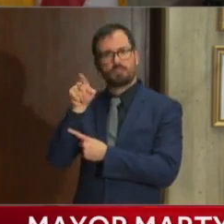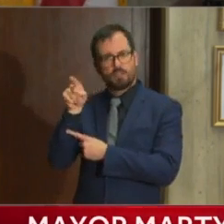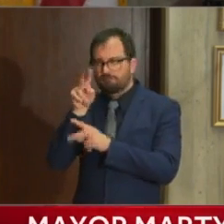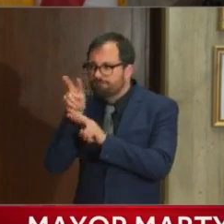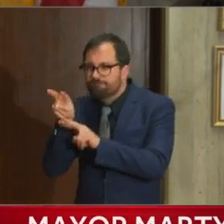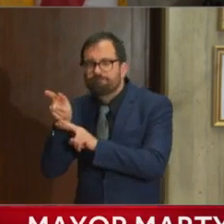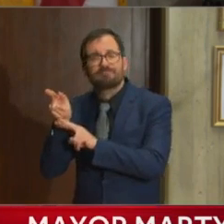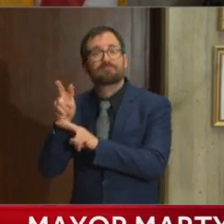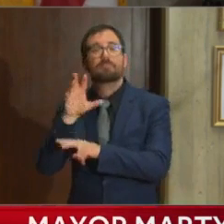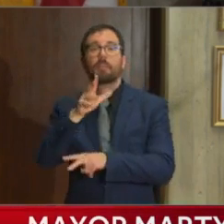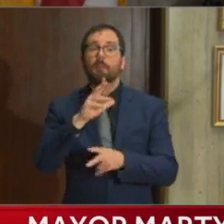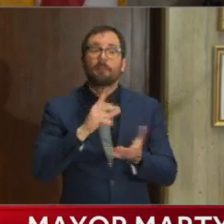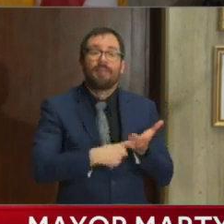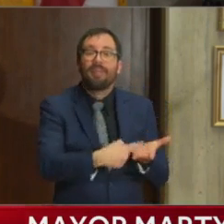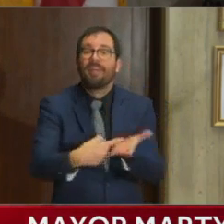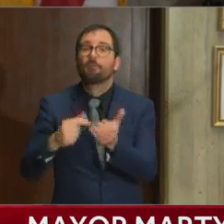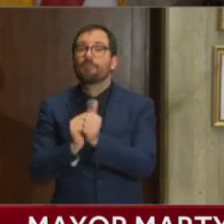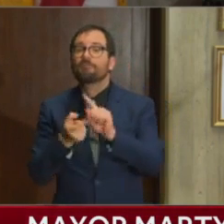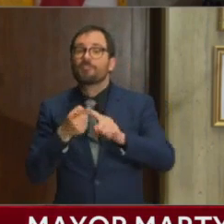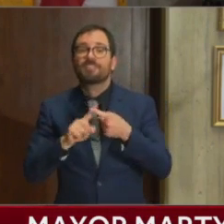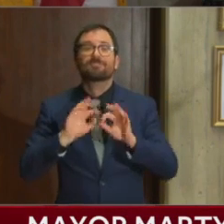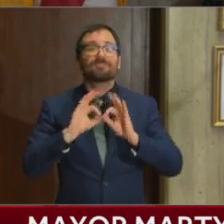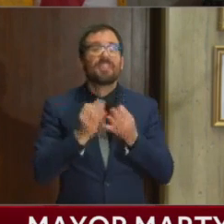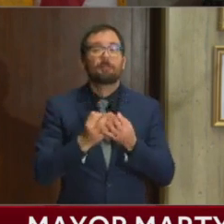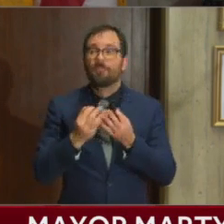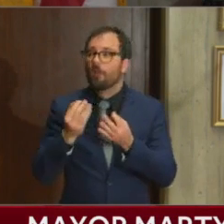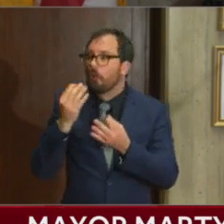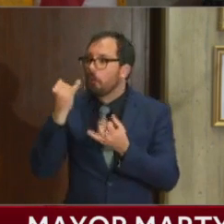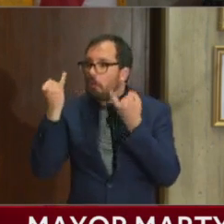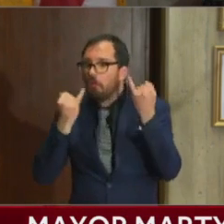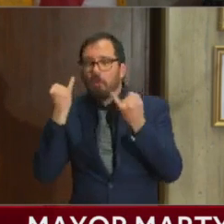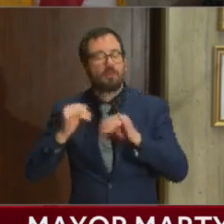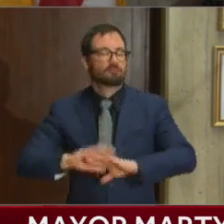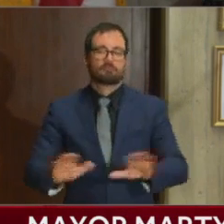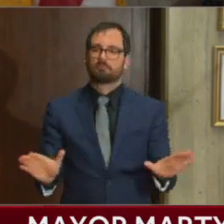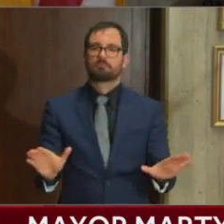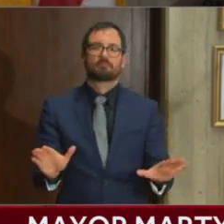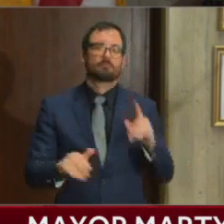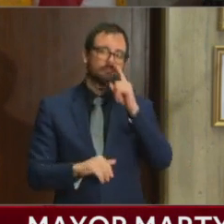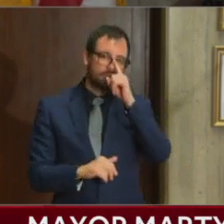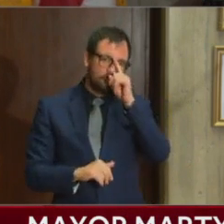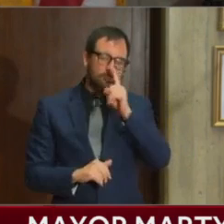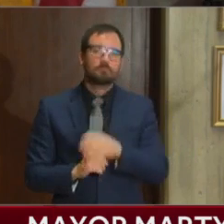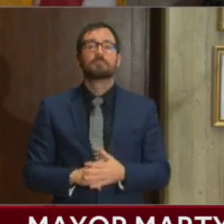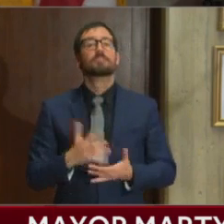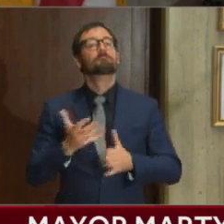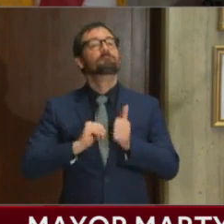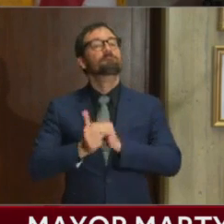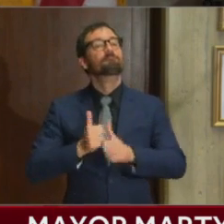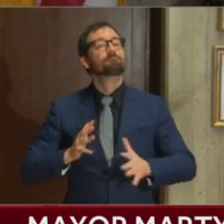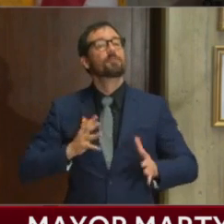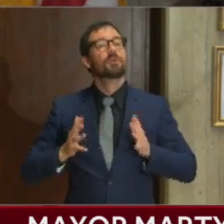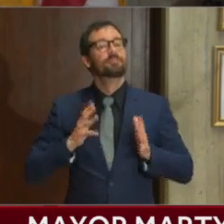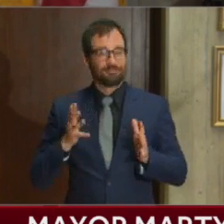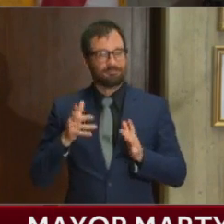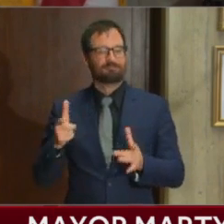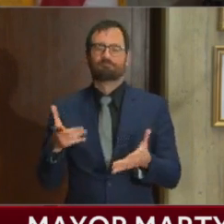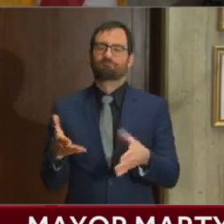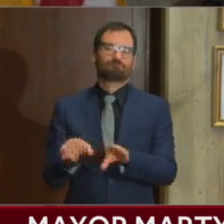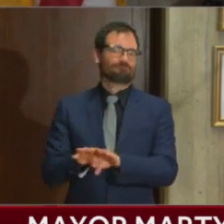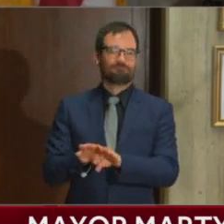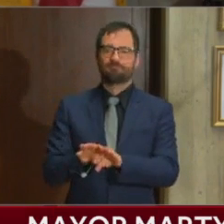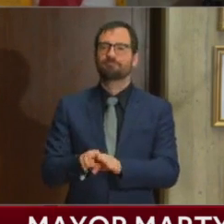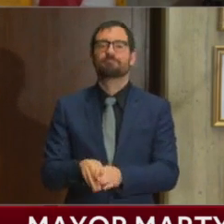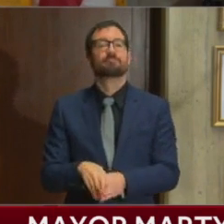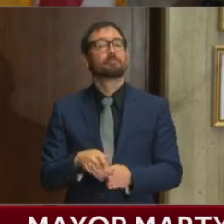our children and all of our residents, we closed the Boston Public Schools. And we created a plan to keep all 53,000